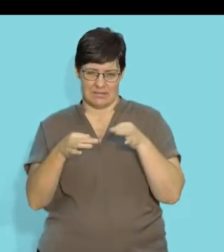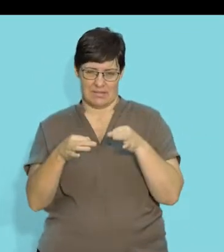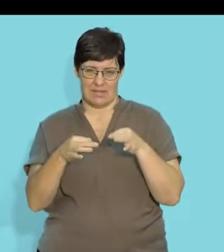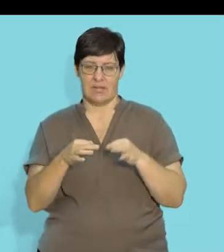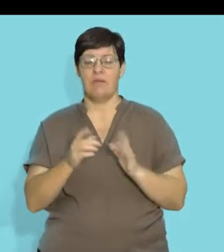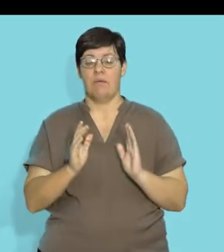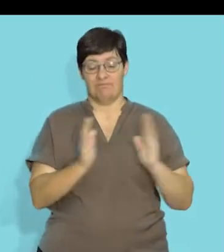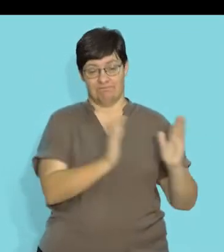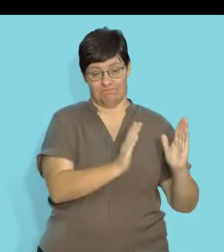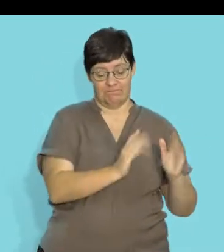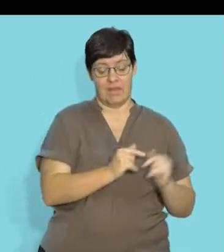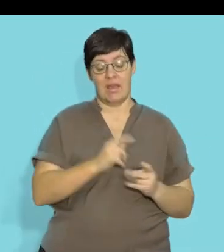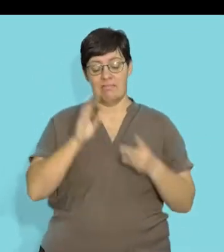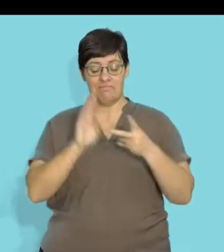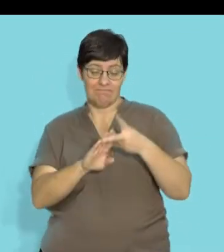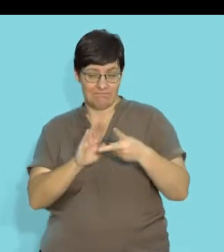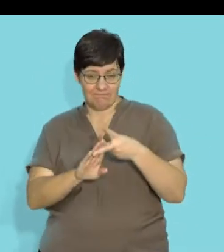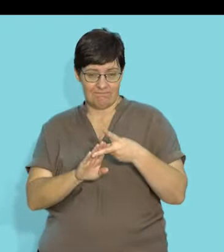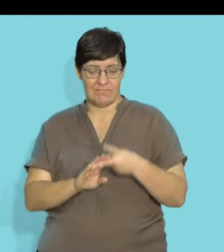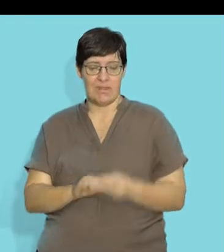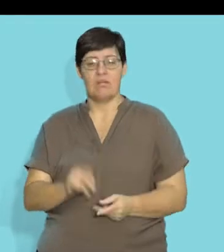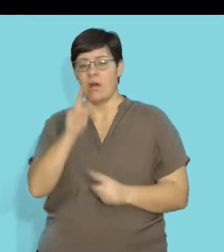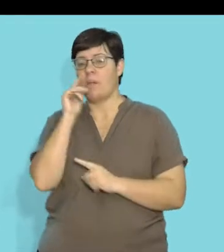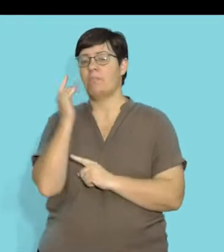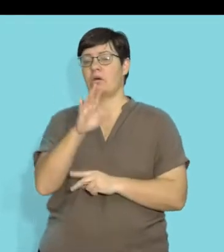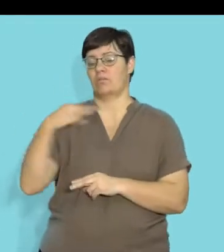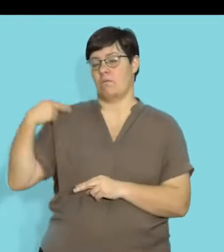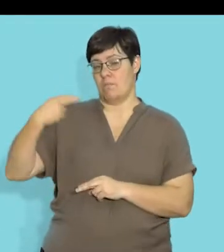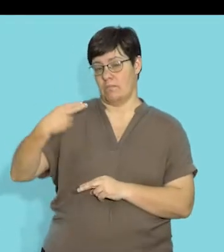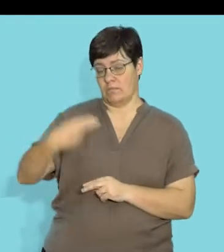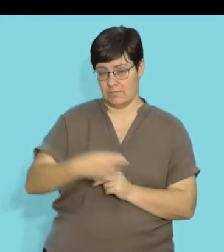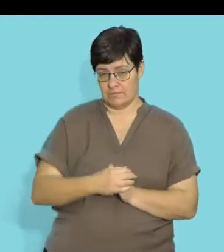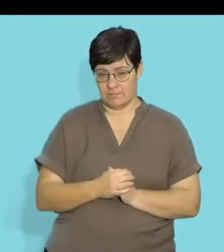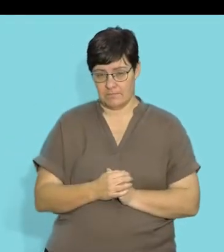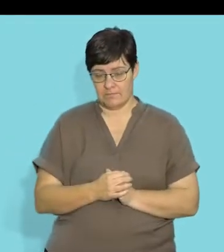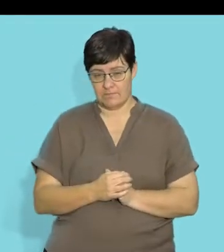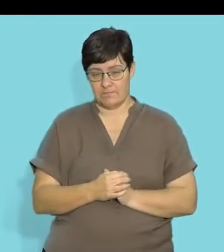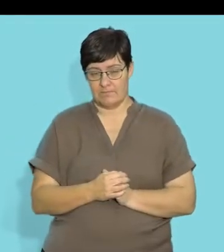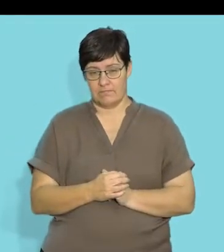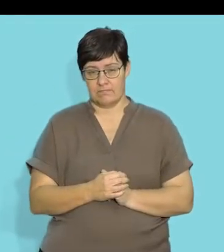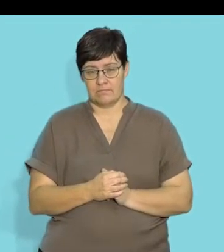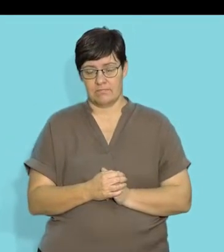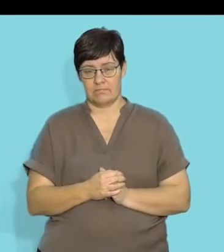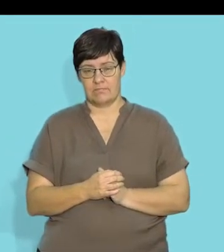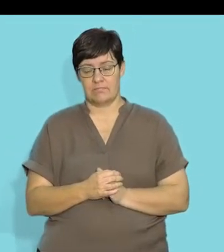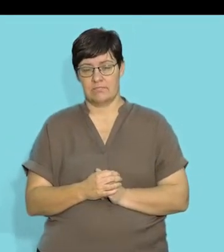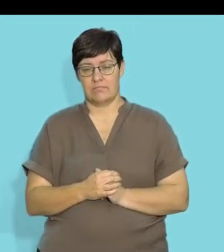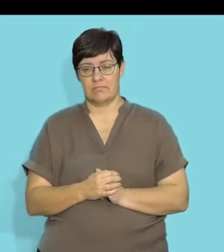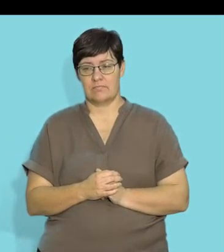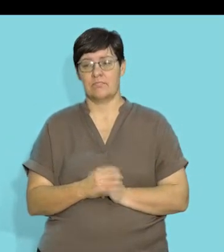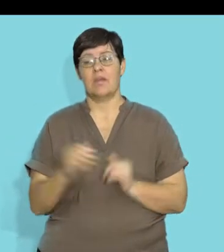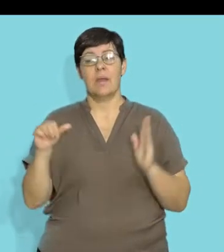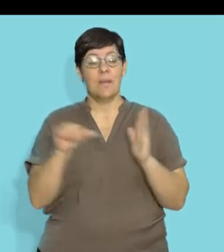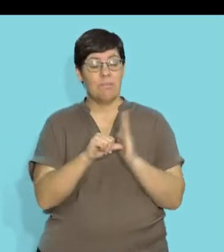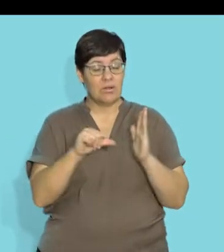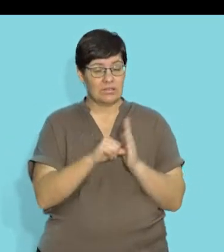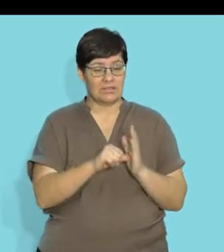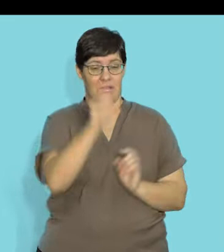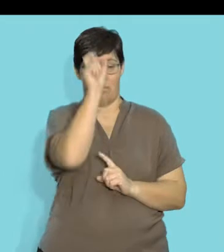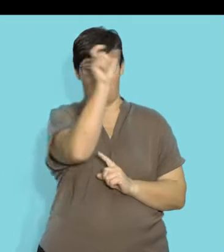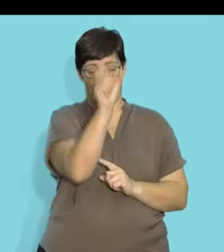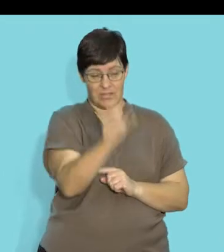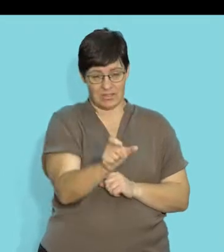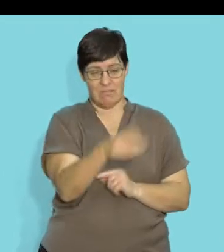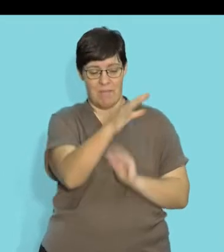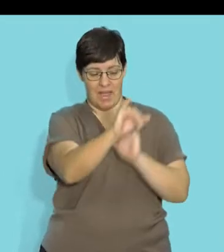first bit of this segment, and then we're going to spend some time looking at plant hormones. Let's get straight into the